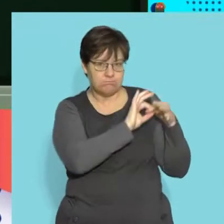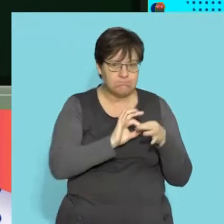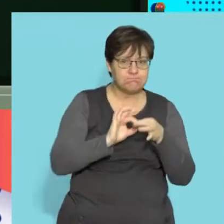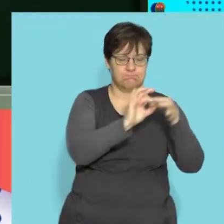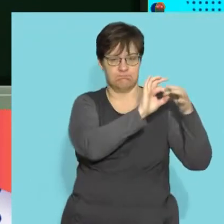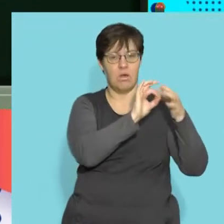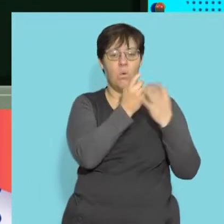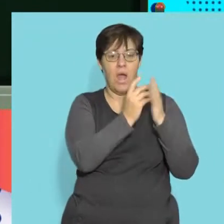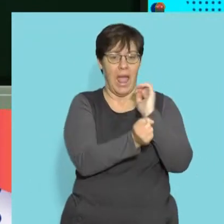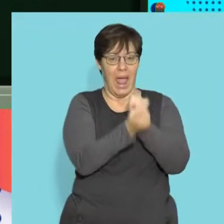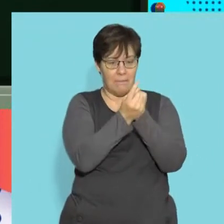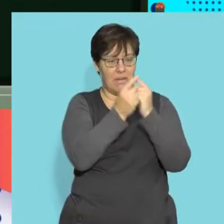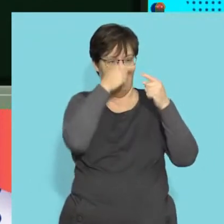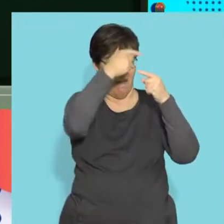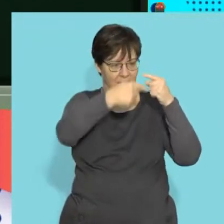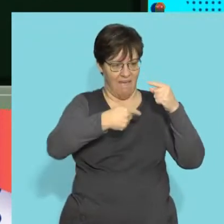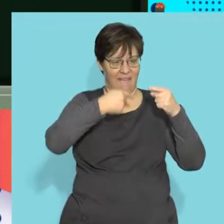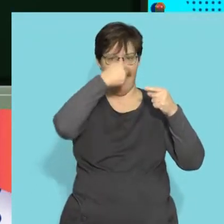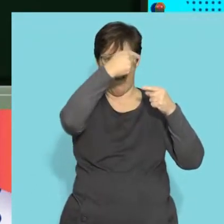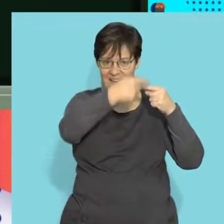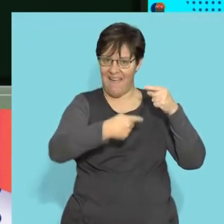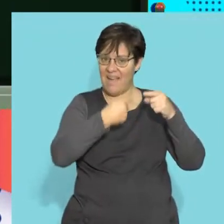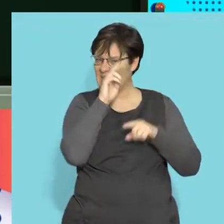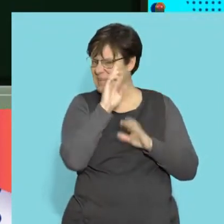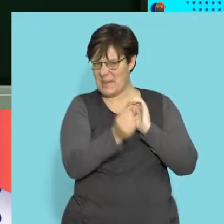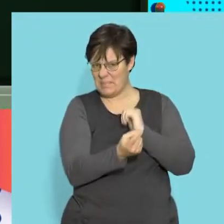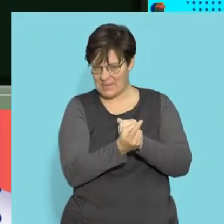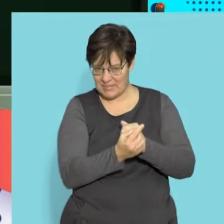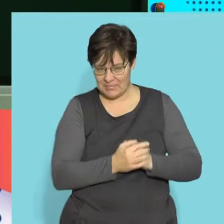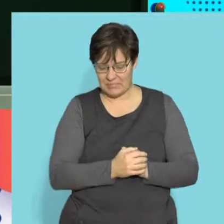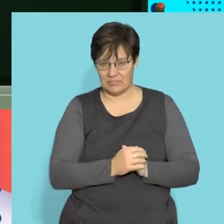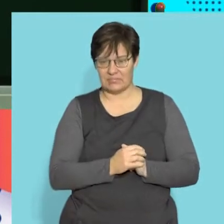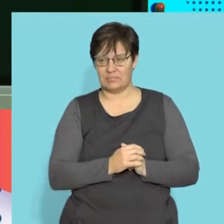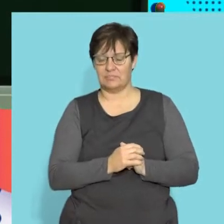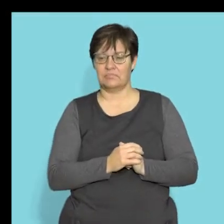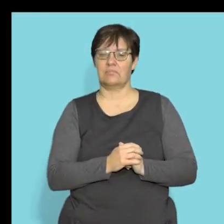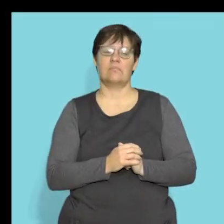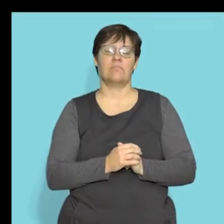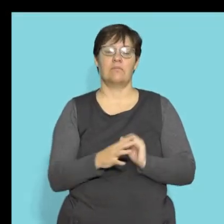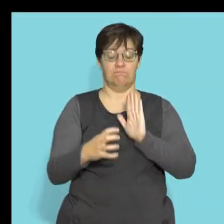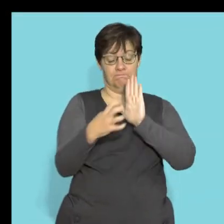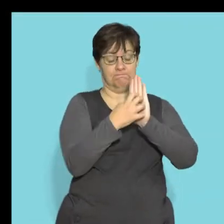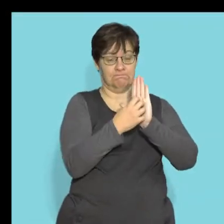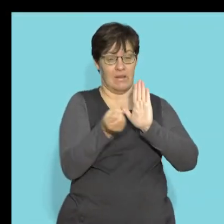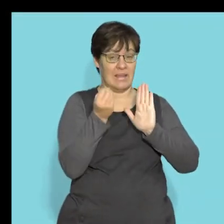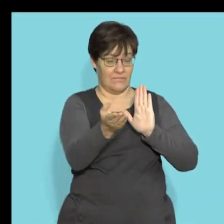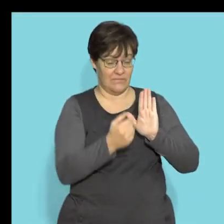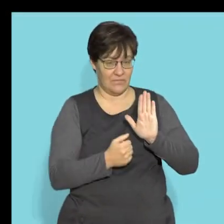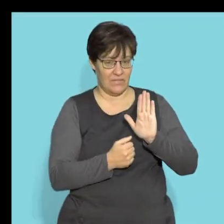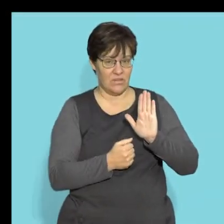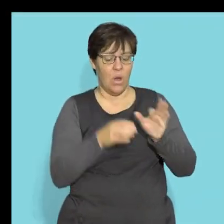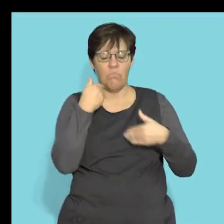together to produce the rotation that we're needing. So I've given a diagram here